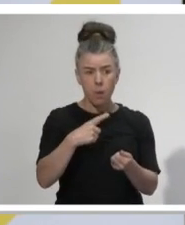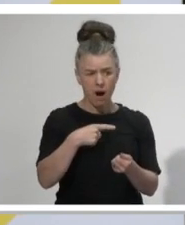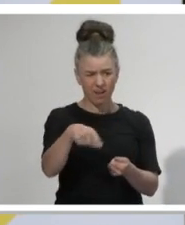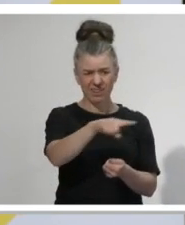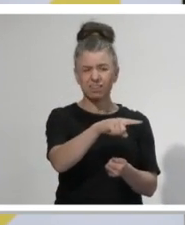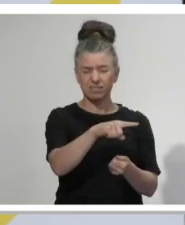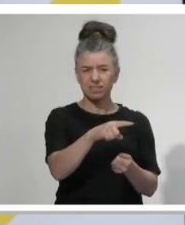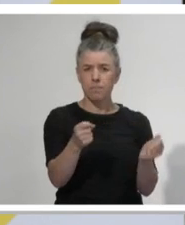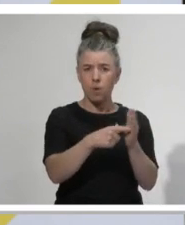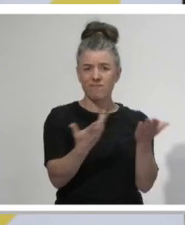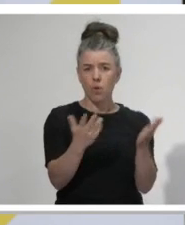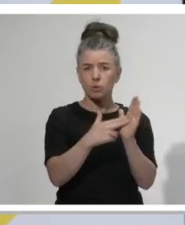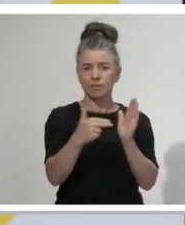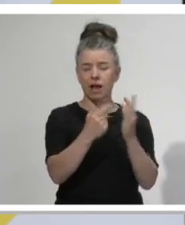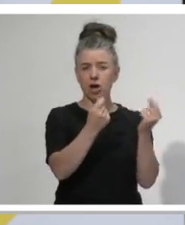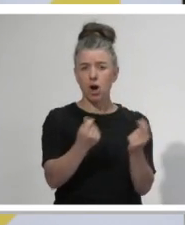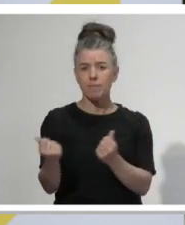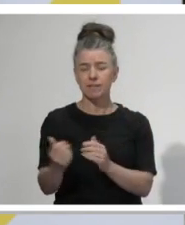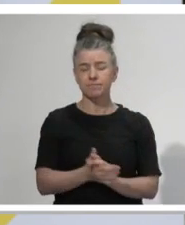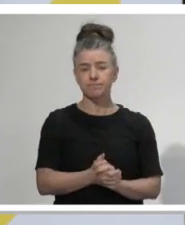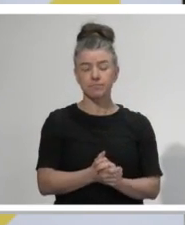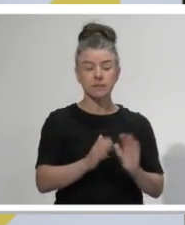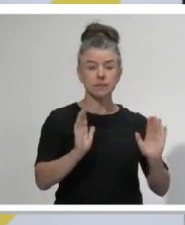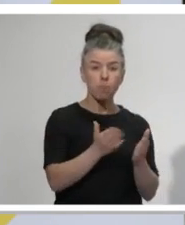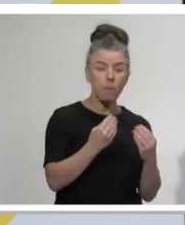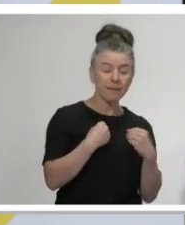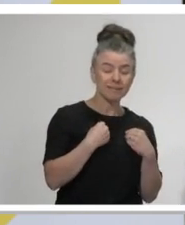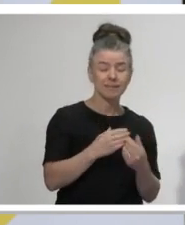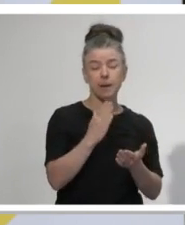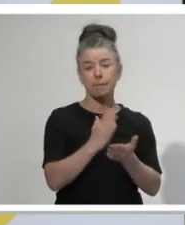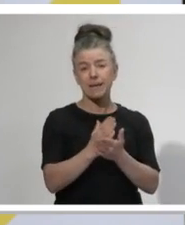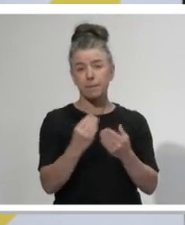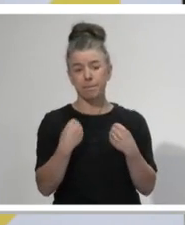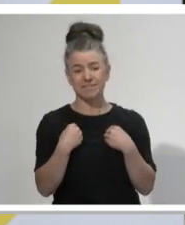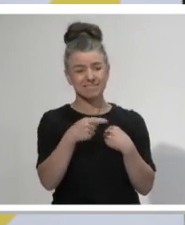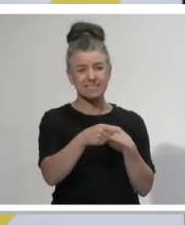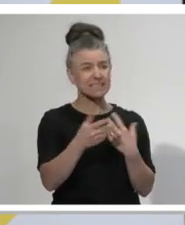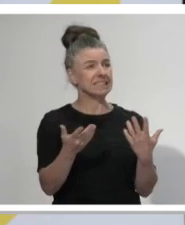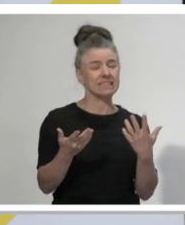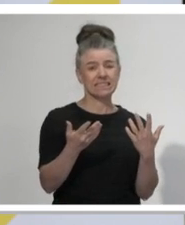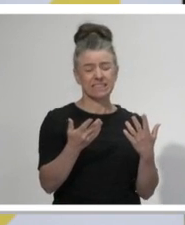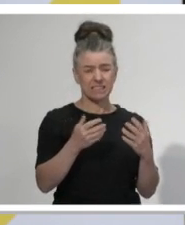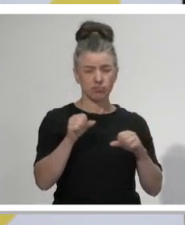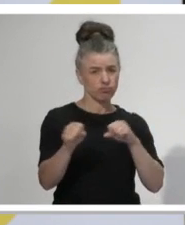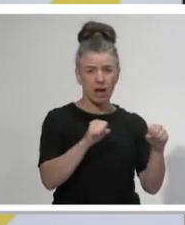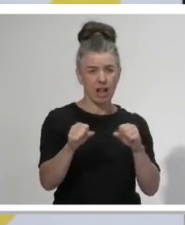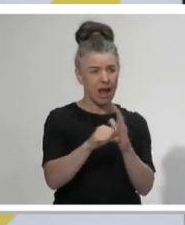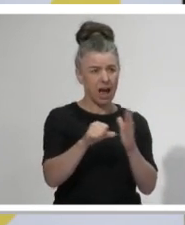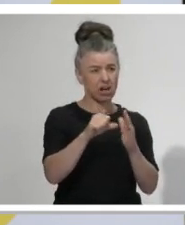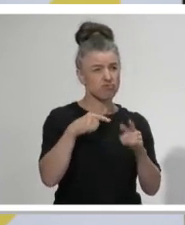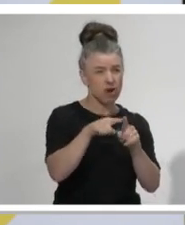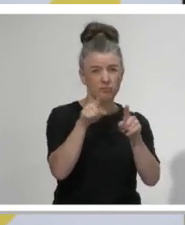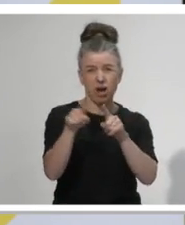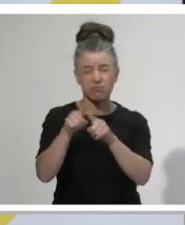economy. We also know that our small and medium enterprises have not been able to access the support that they need from other